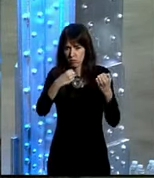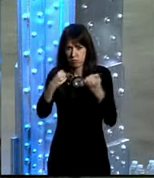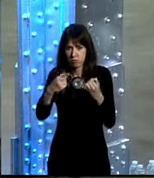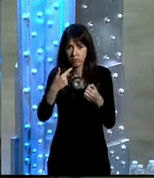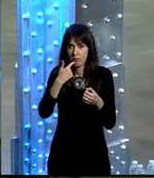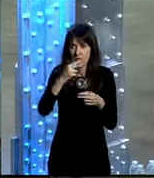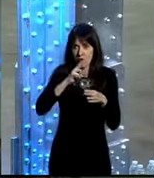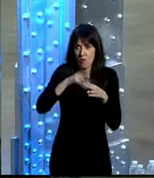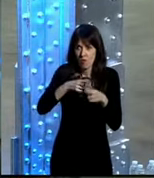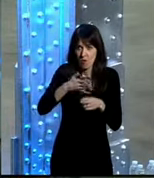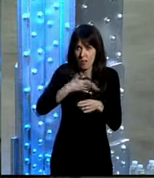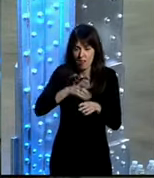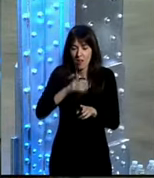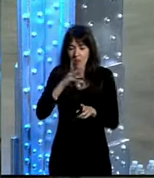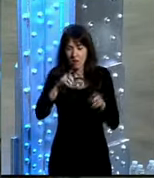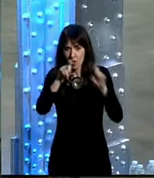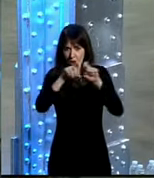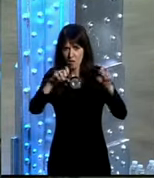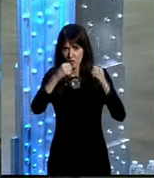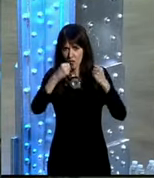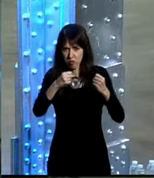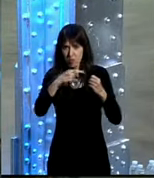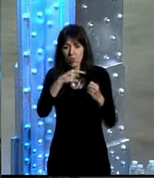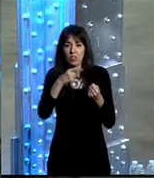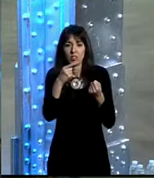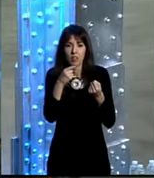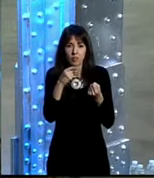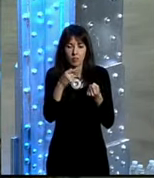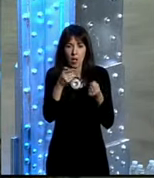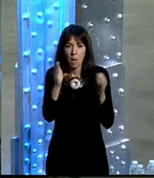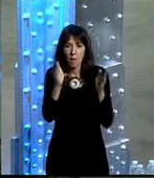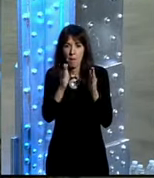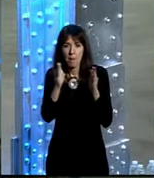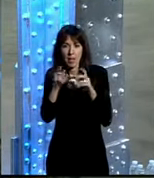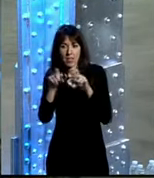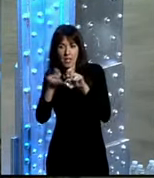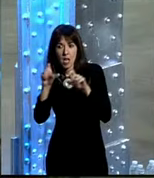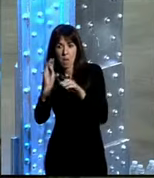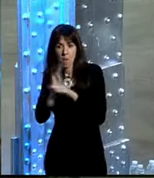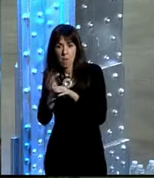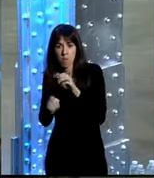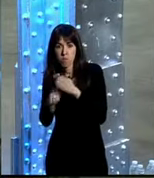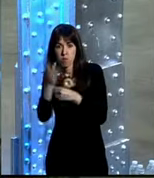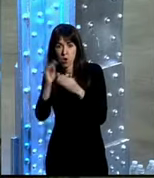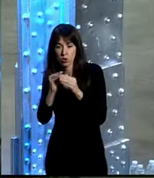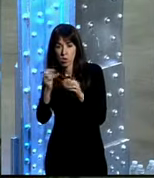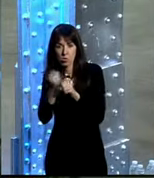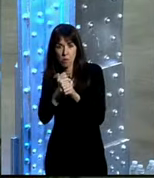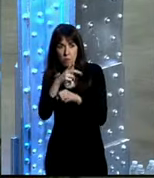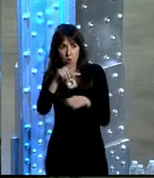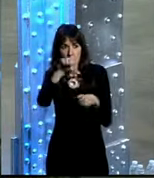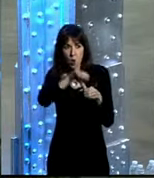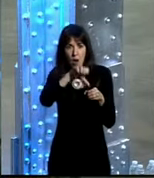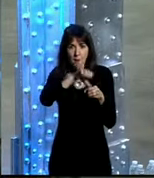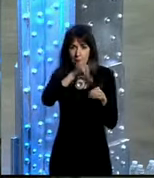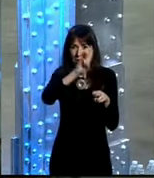multinational company I'm not allowed to mention here, but there's a small producer that's working. It's